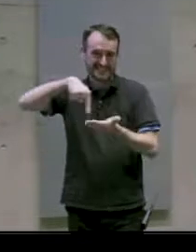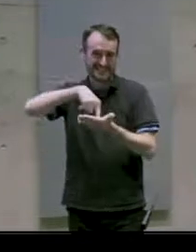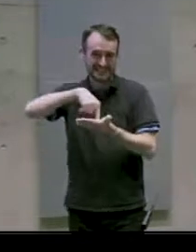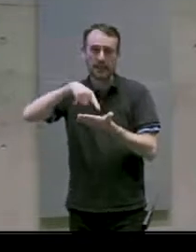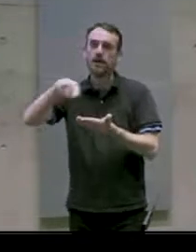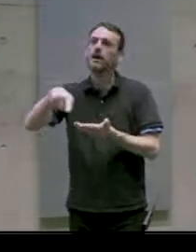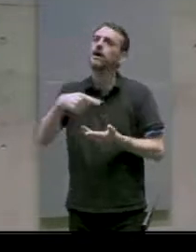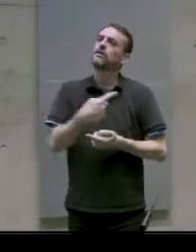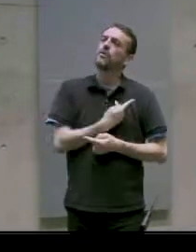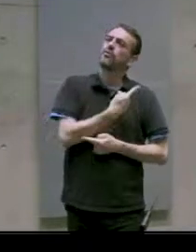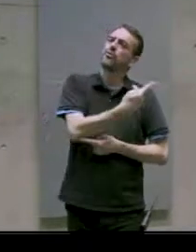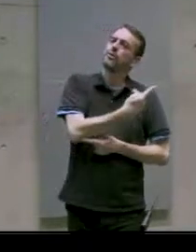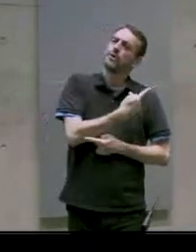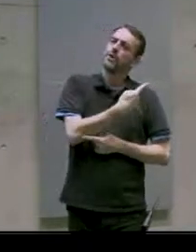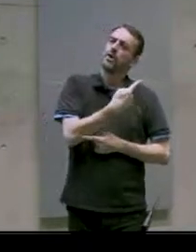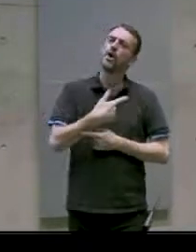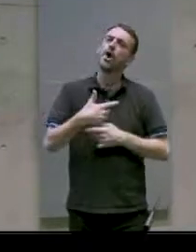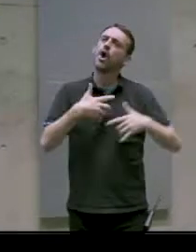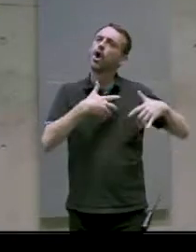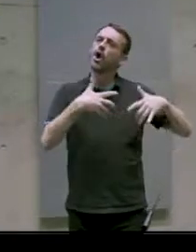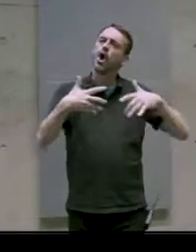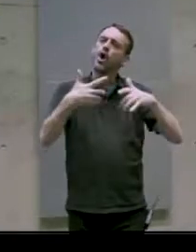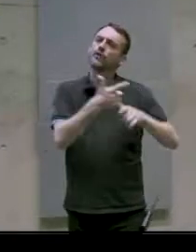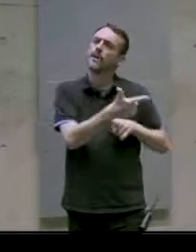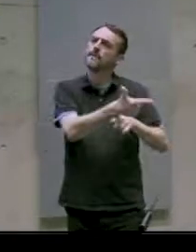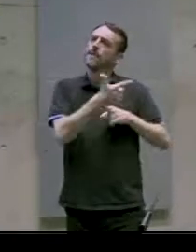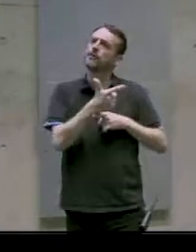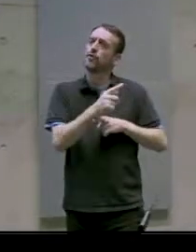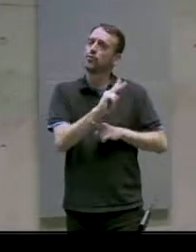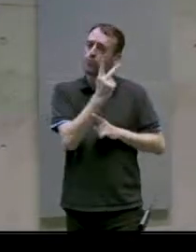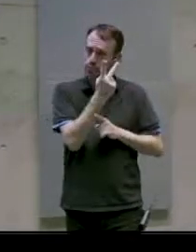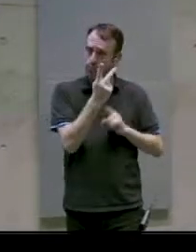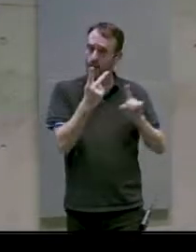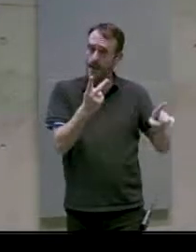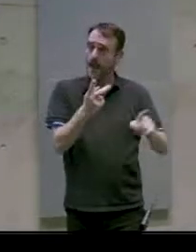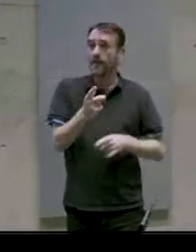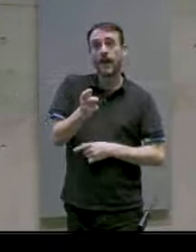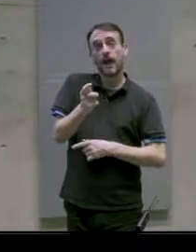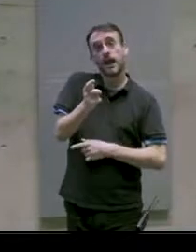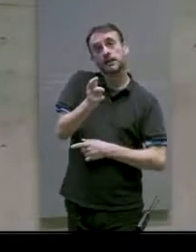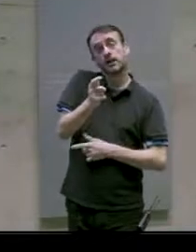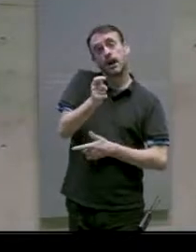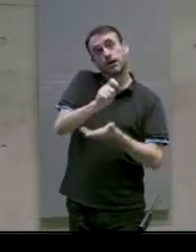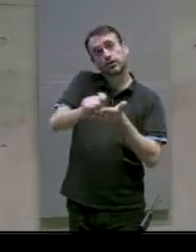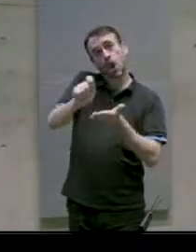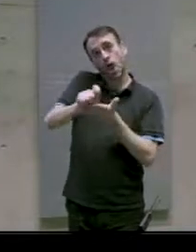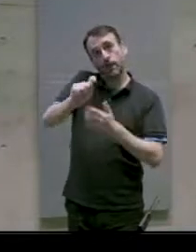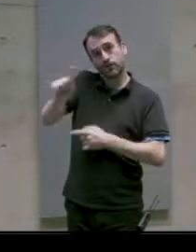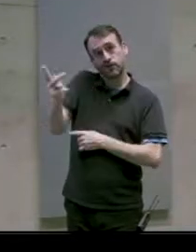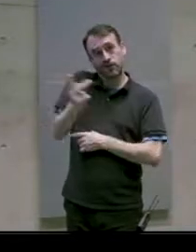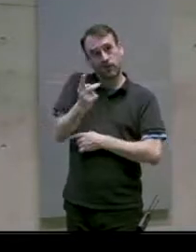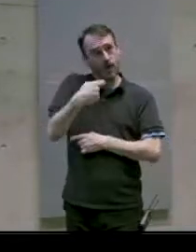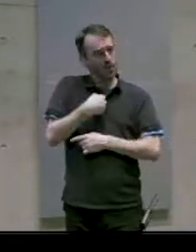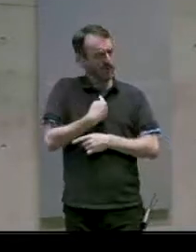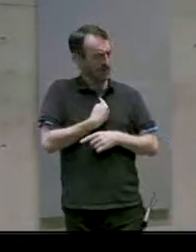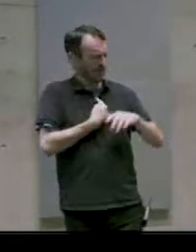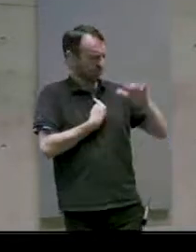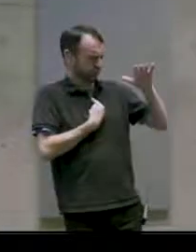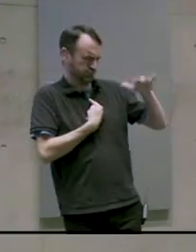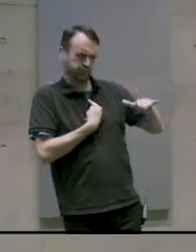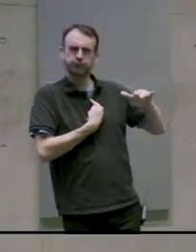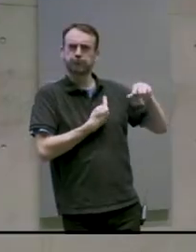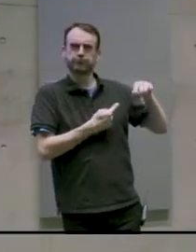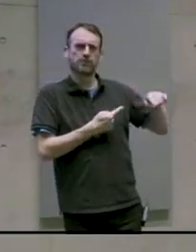when we wrote Ghostbusters 2, we had a journalist sort of say to us, oh, little kids, because we were 20 or something when we wrote that